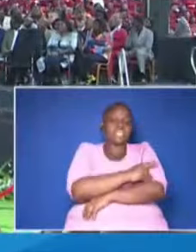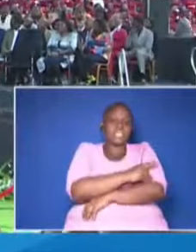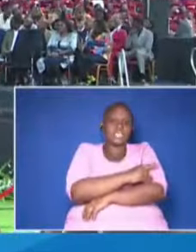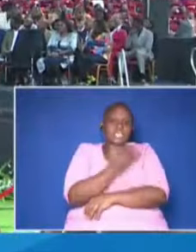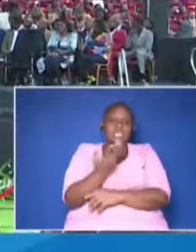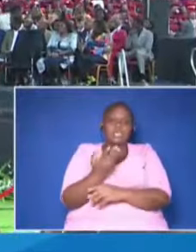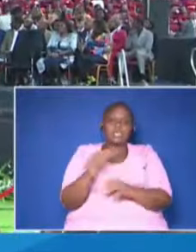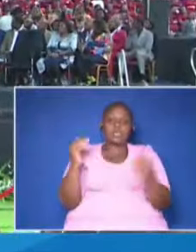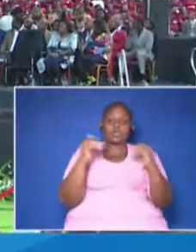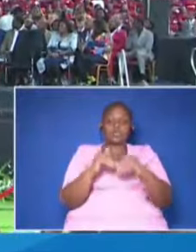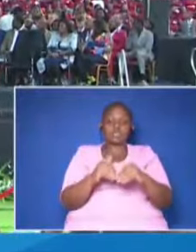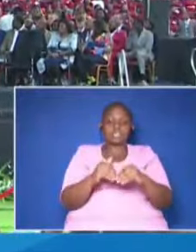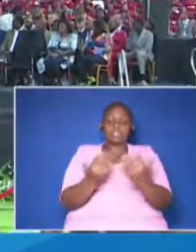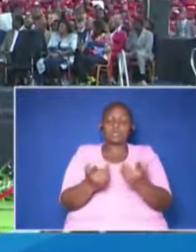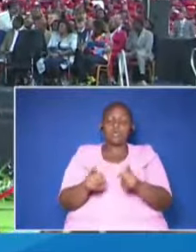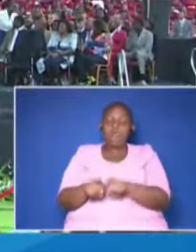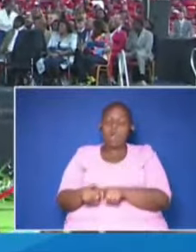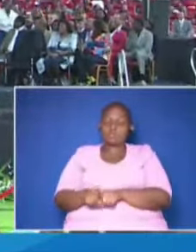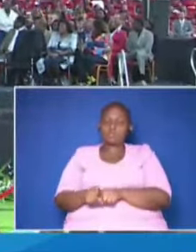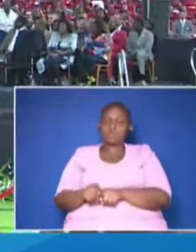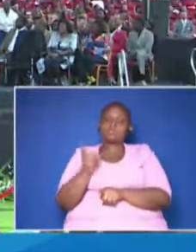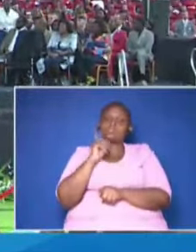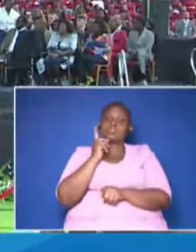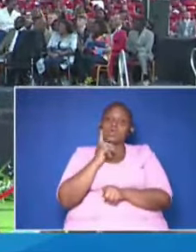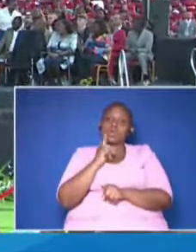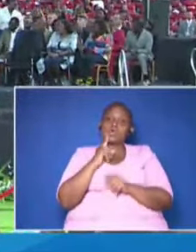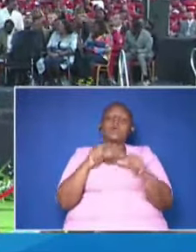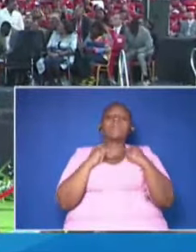Pastor meeting here in town